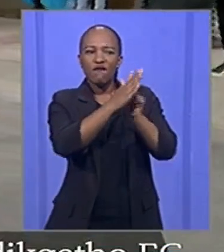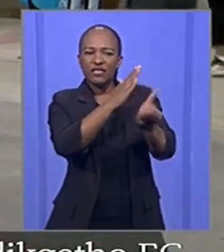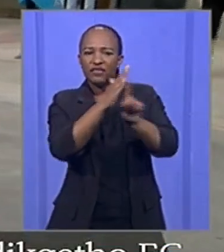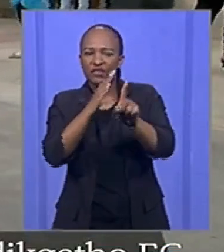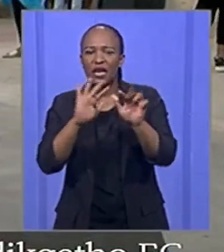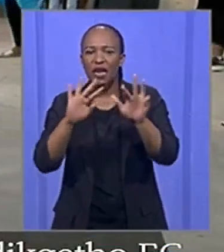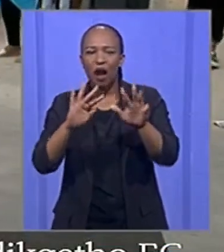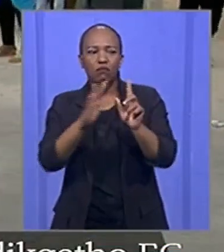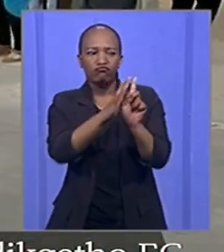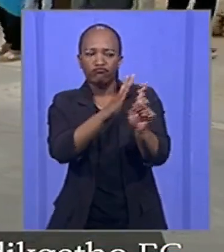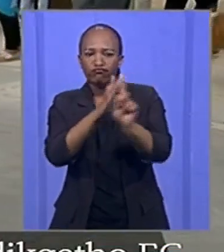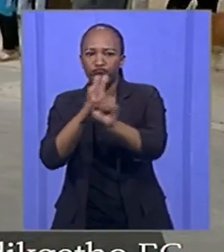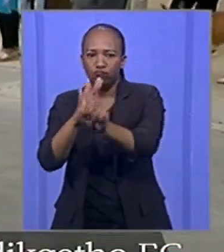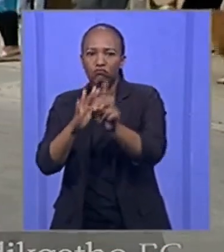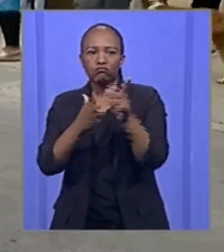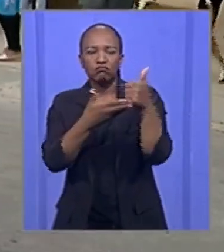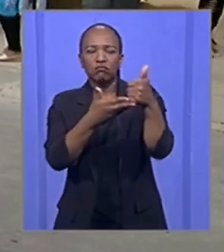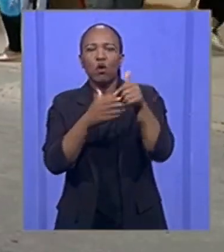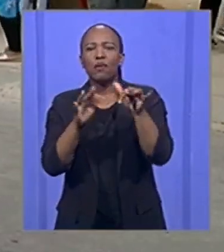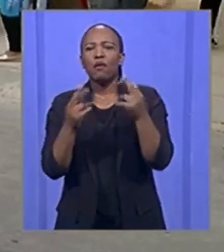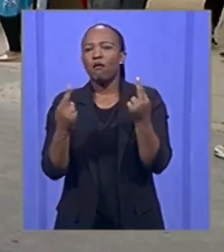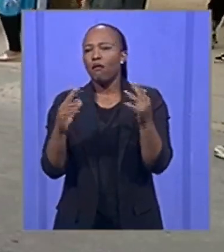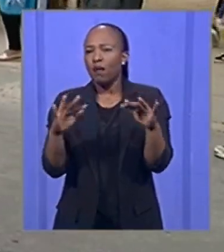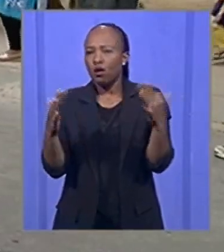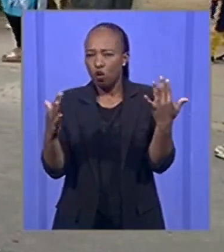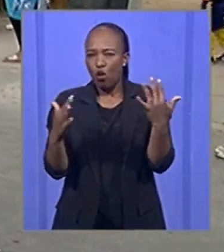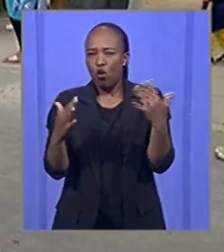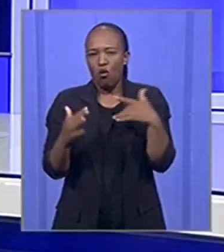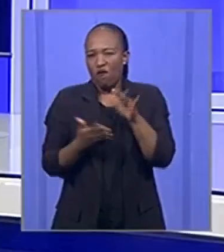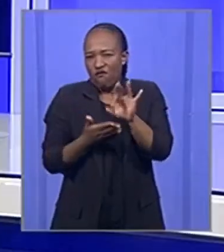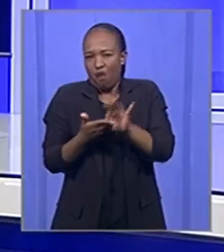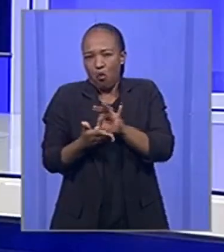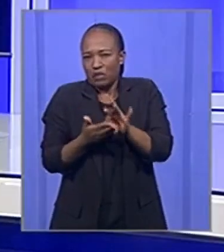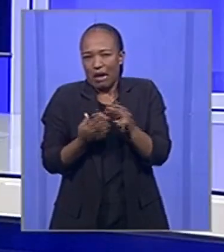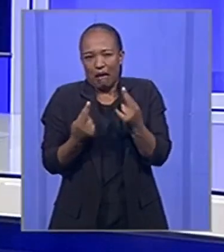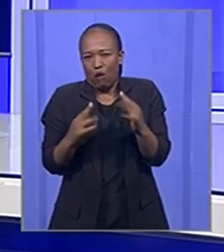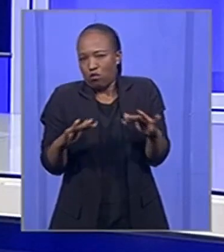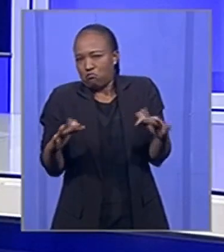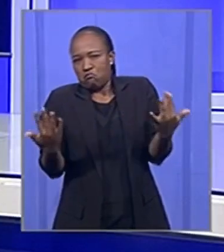ho qoleha ho batho ba feletsweng ke tshepo ya ho kgetha.